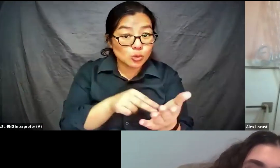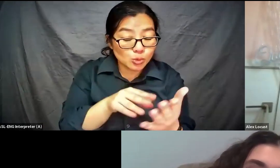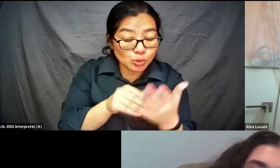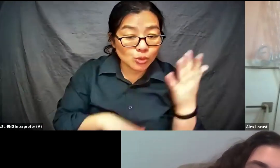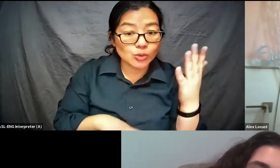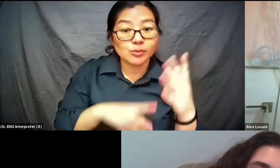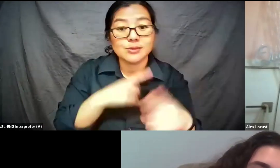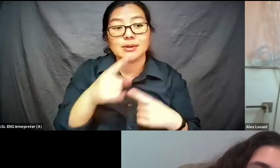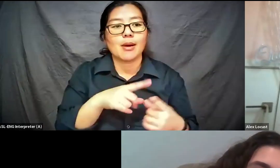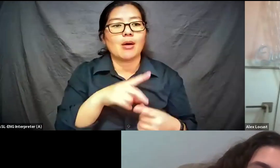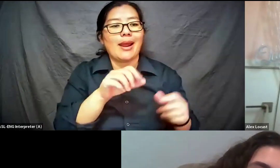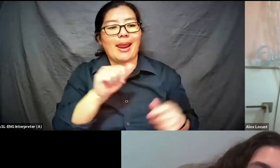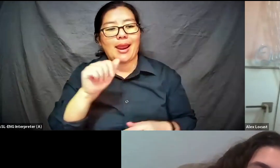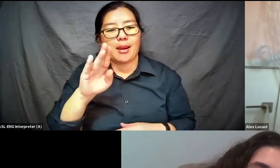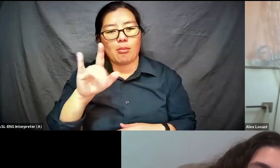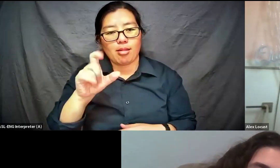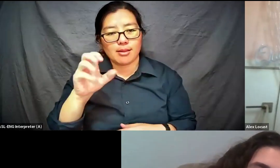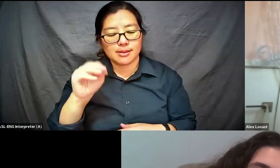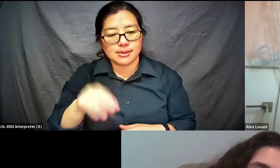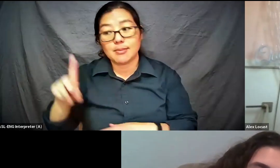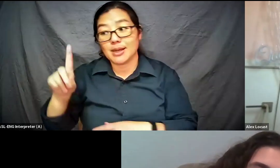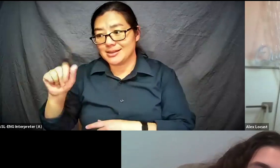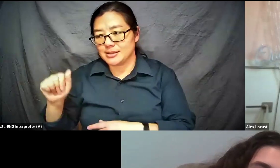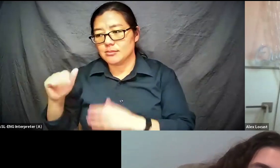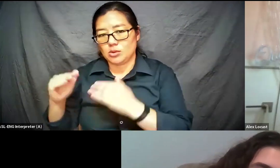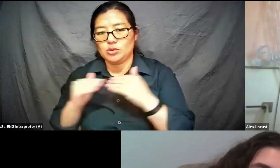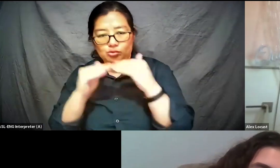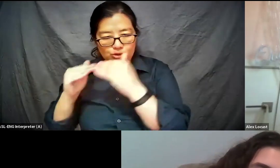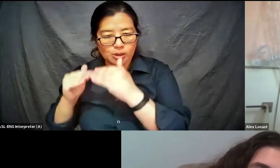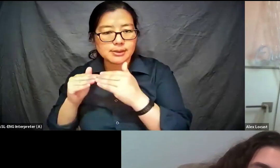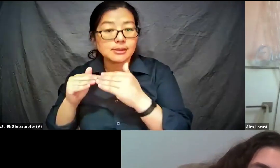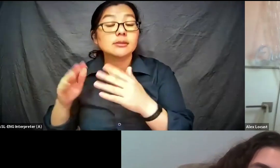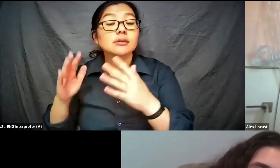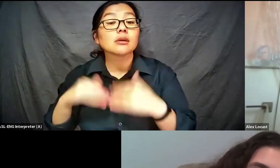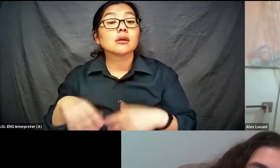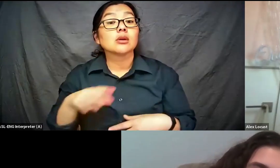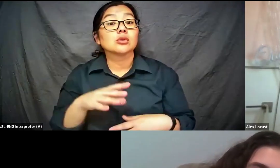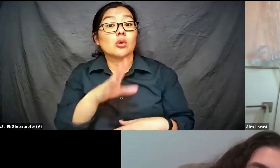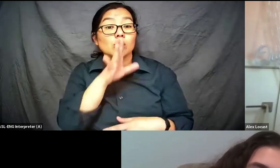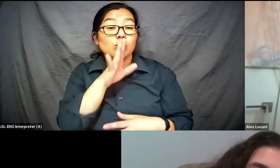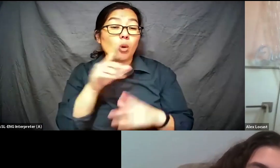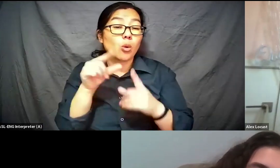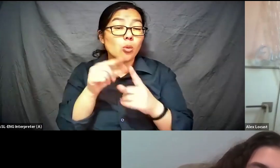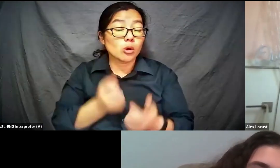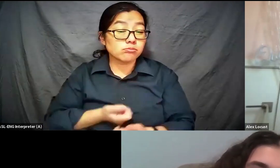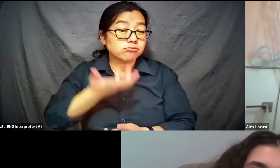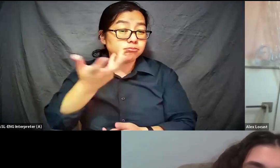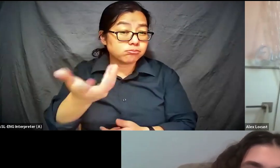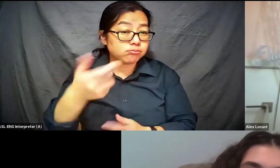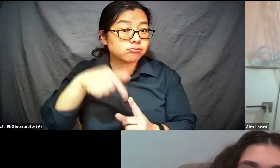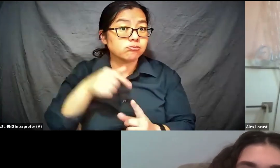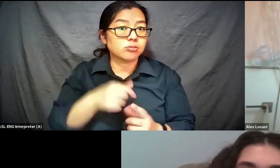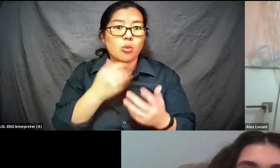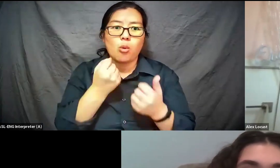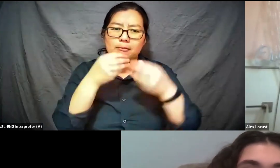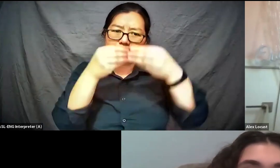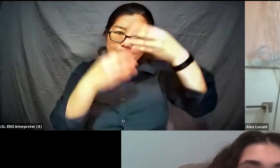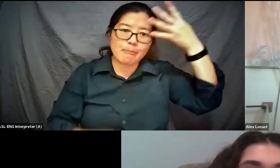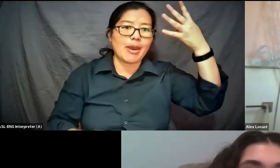Saps, if you would, this is Alex speaking. If you'd indulge me on something a little on the spot, it's okay if you want to pass,